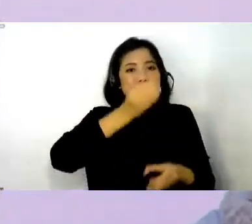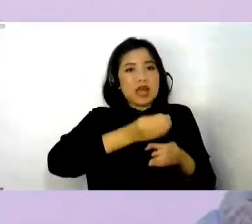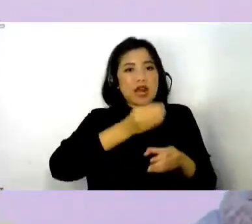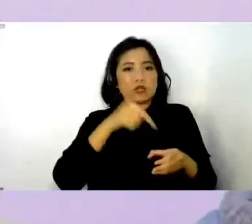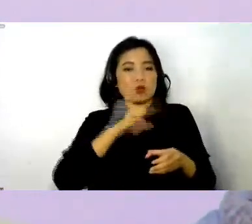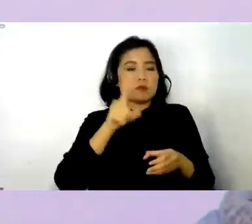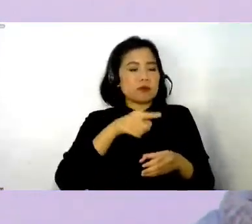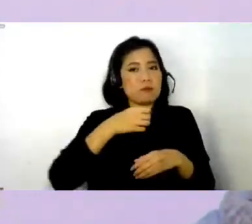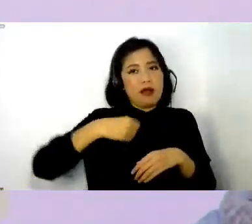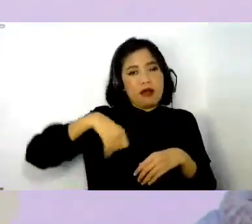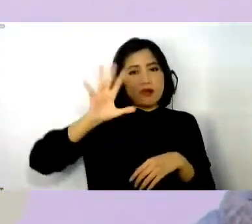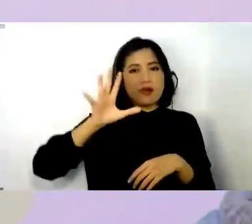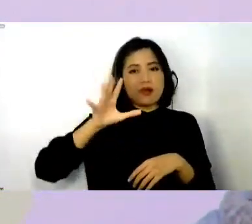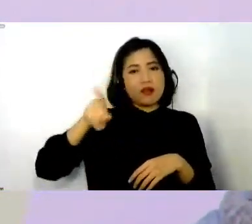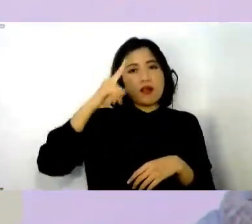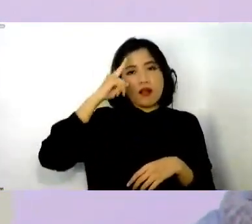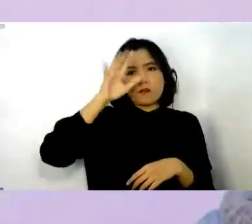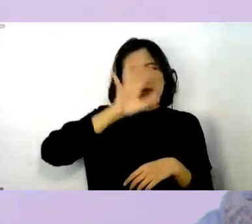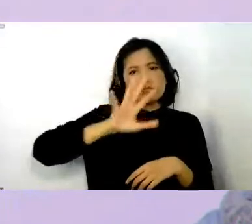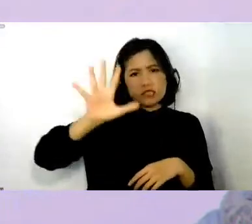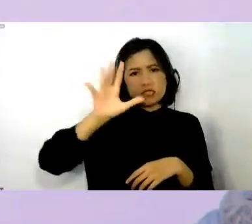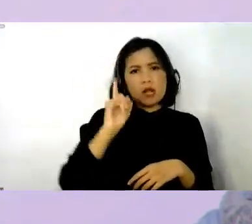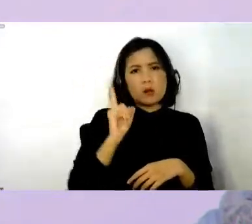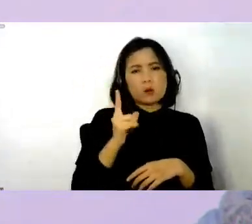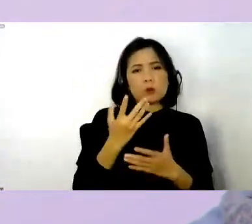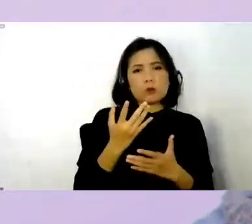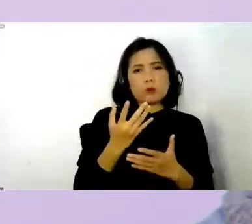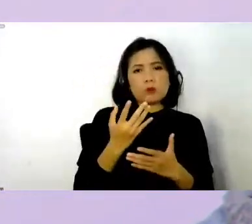can keep your budget as it is like last year.